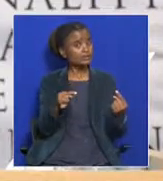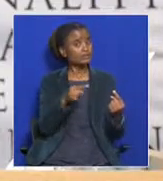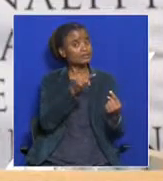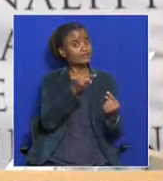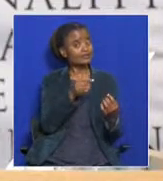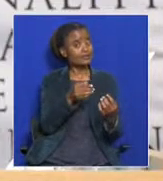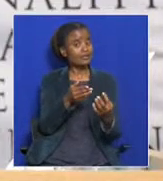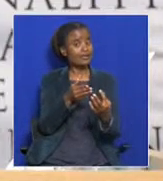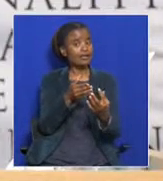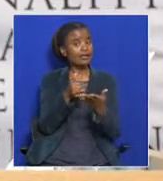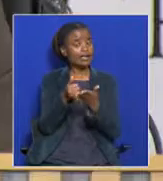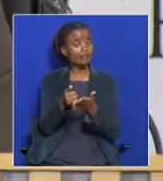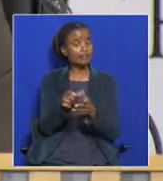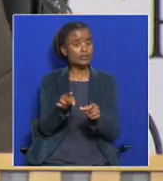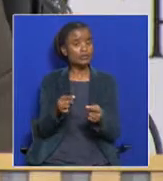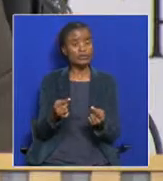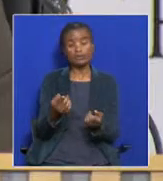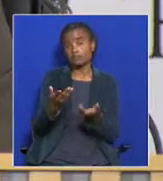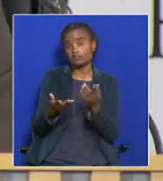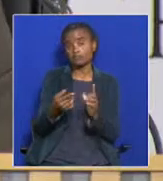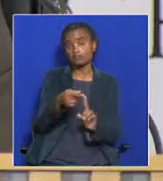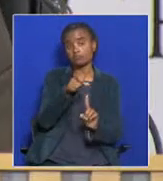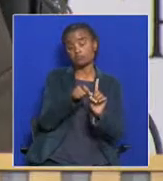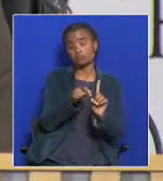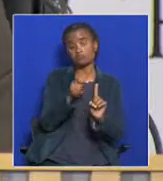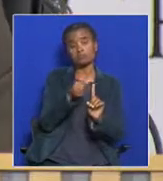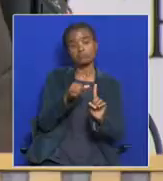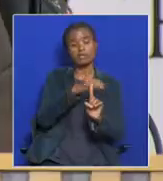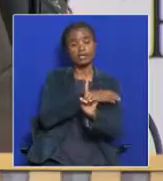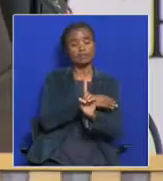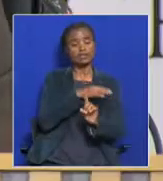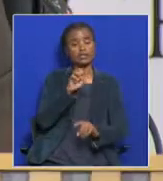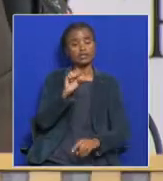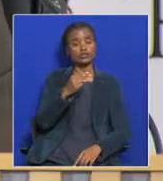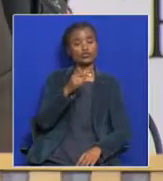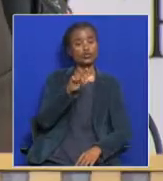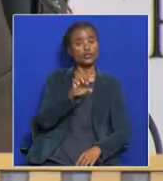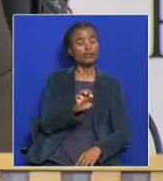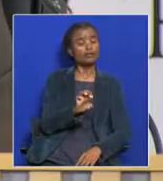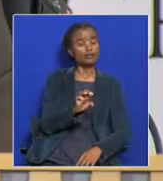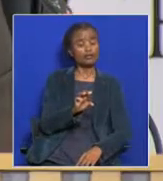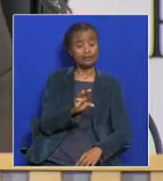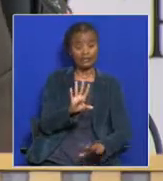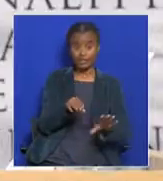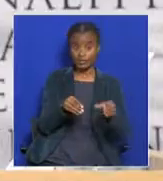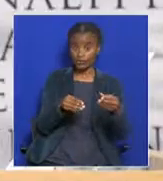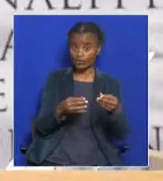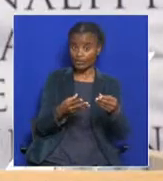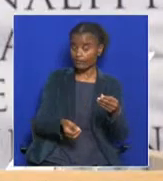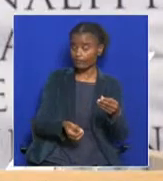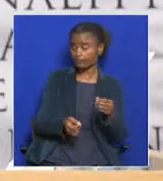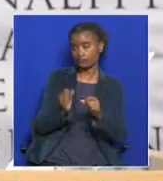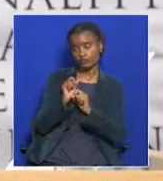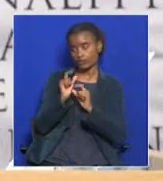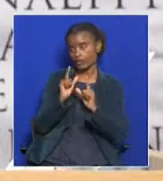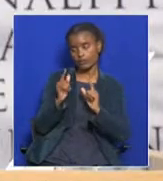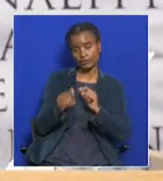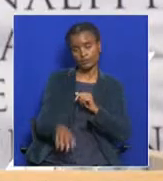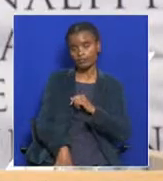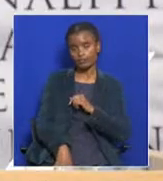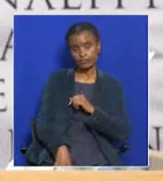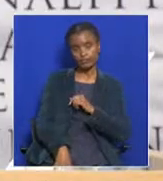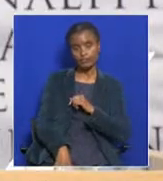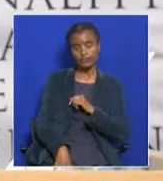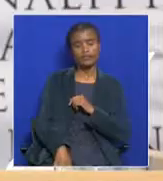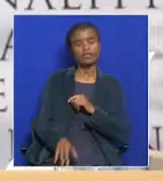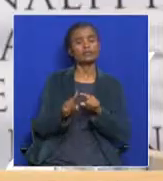like Captain Shole? Is there a document like that? I'm not aware of any document. So where do you get that